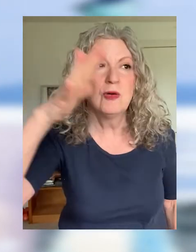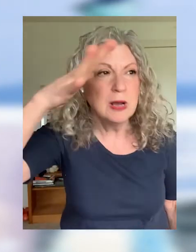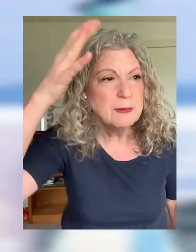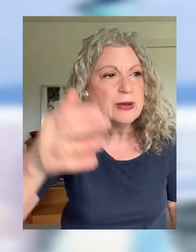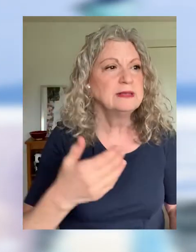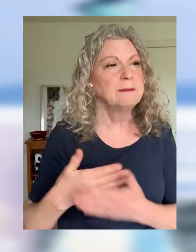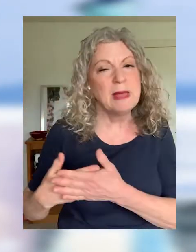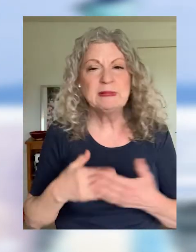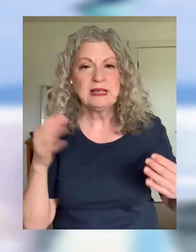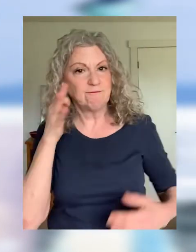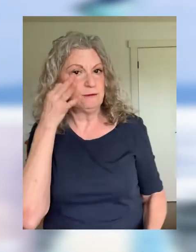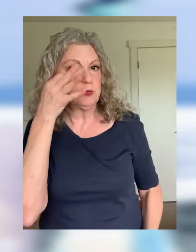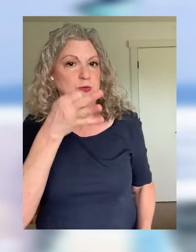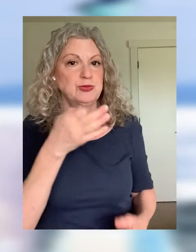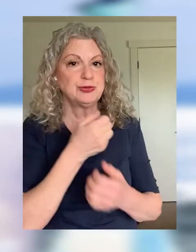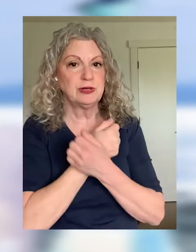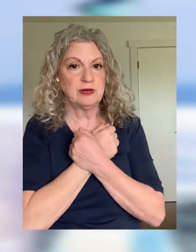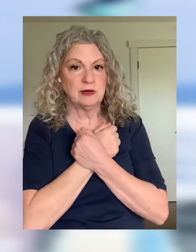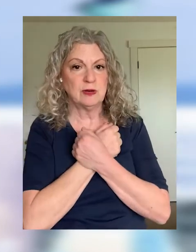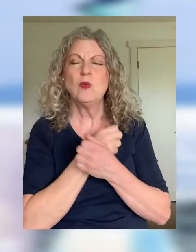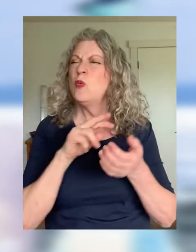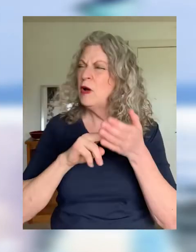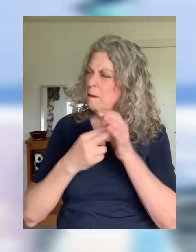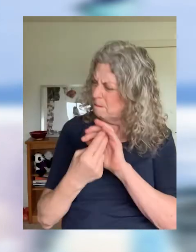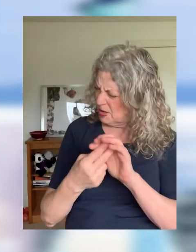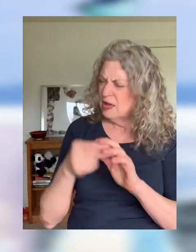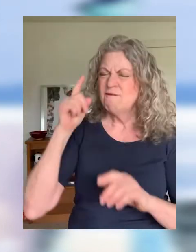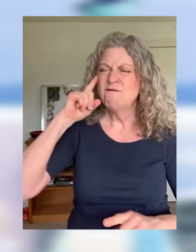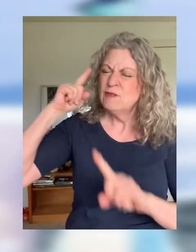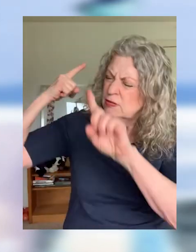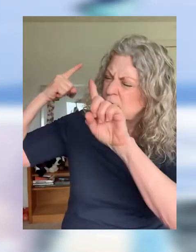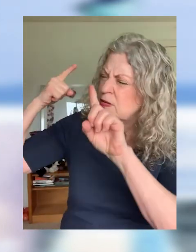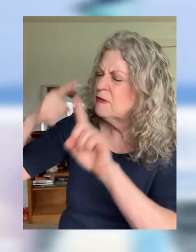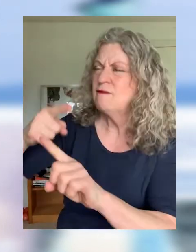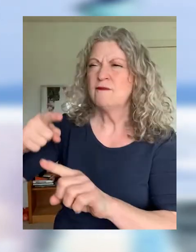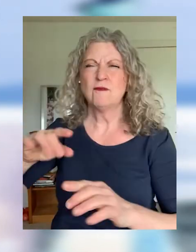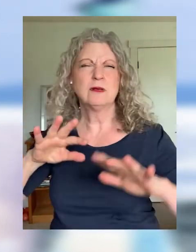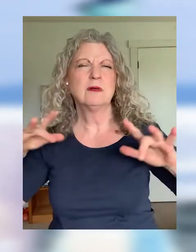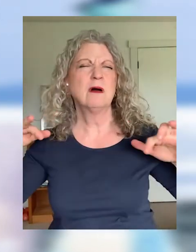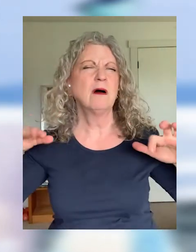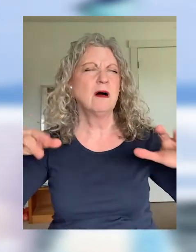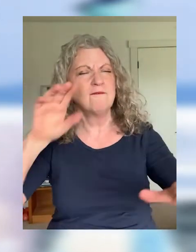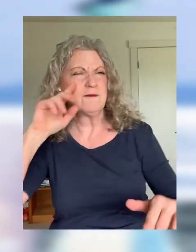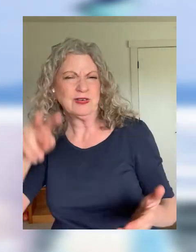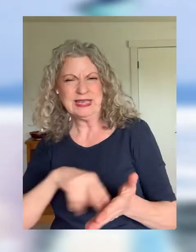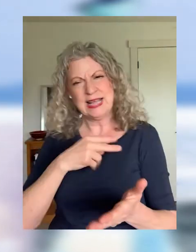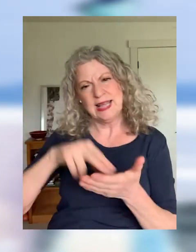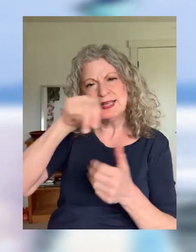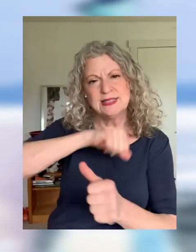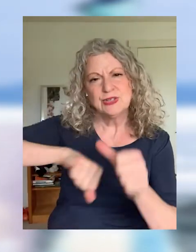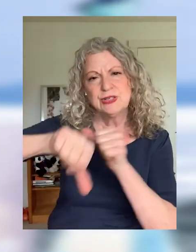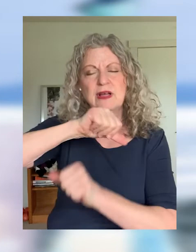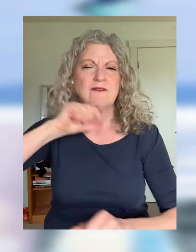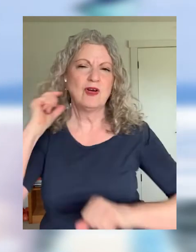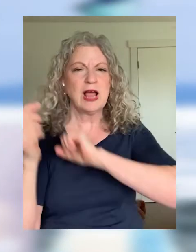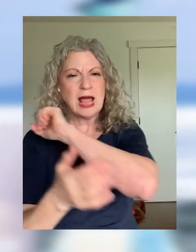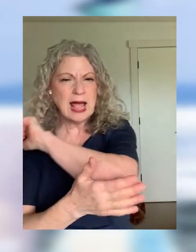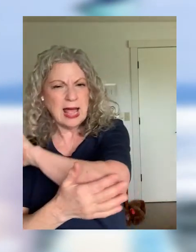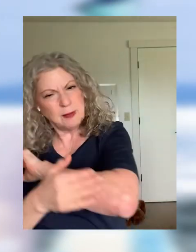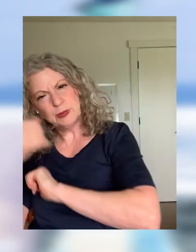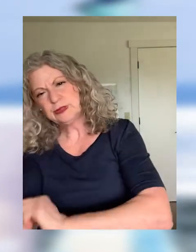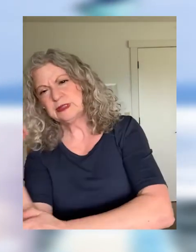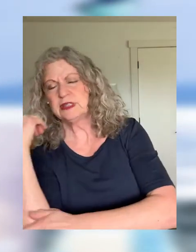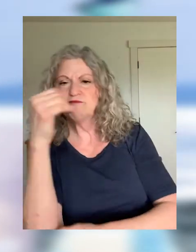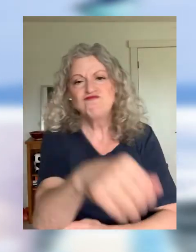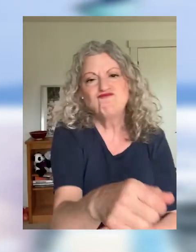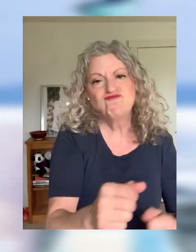future love. We're meant for packed concert halls. We're meant for dancing with each other. We're meant for elbows touching